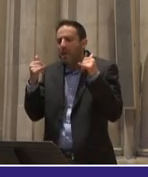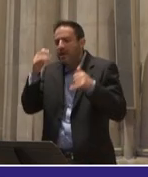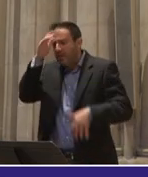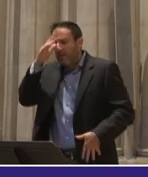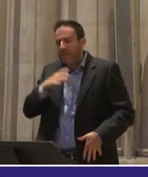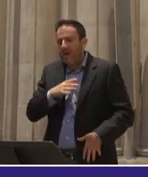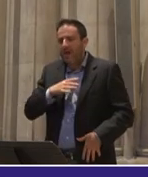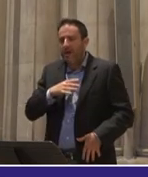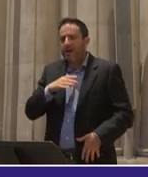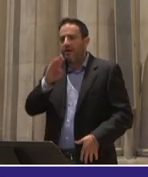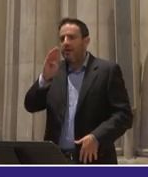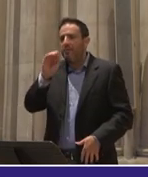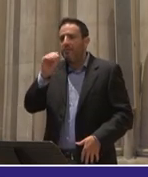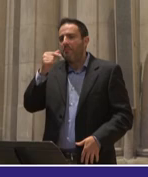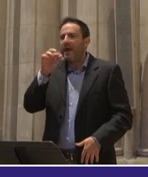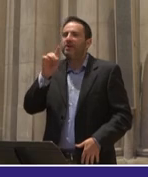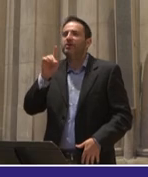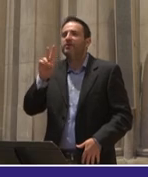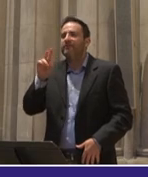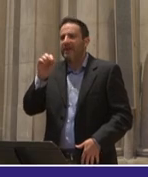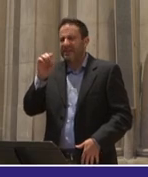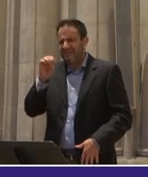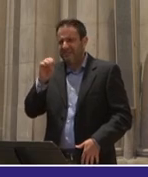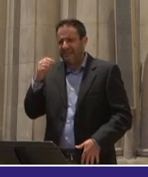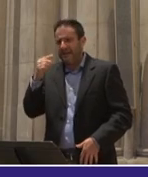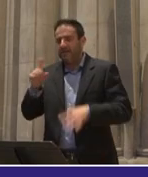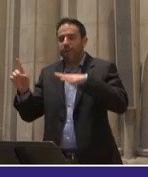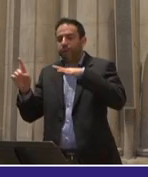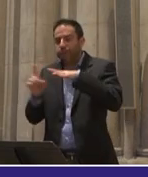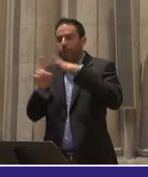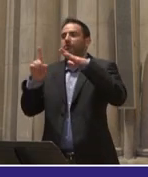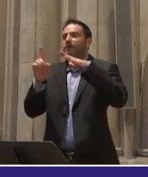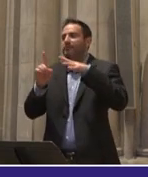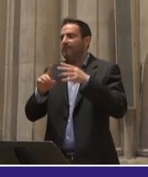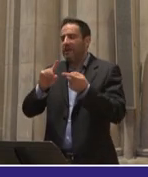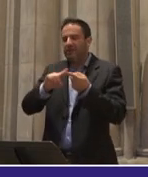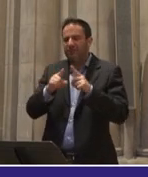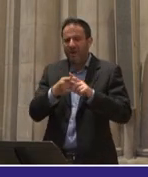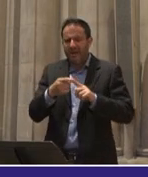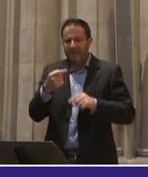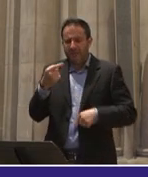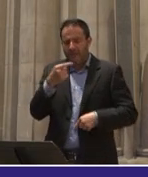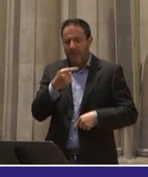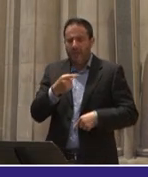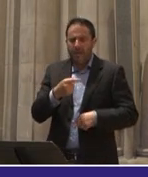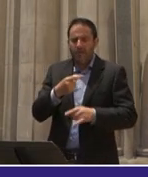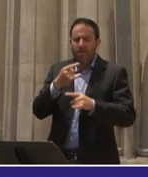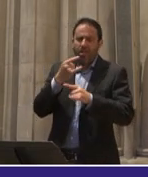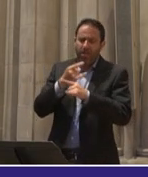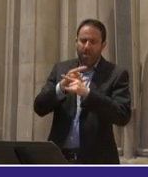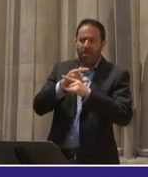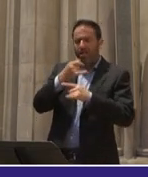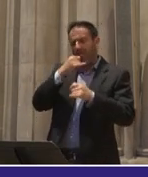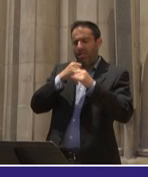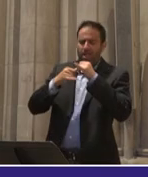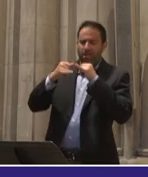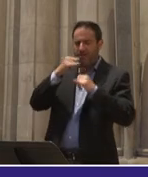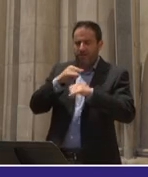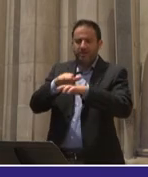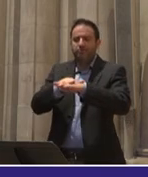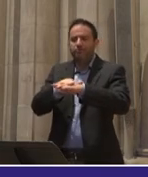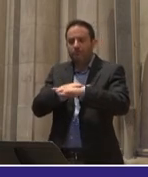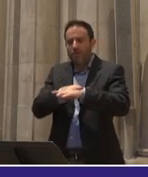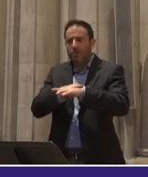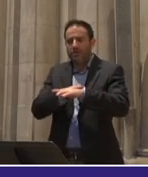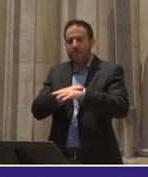up and befriends Juna when he was all but lost to alcohol and despair and slowly helps